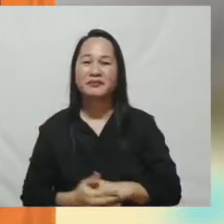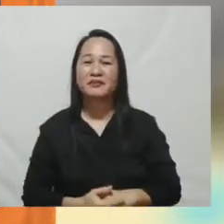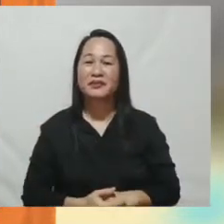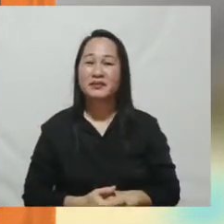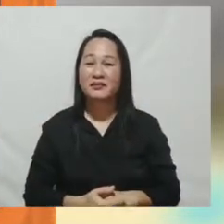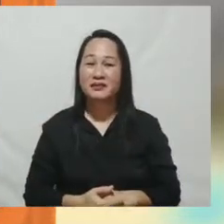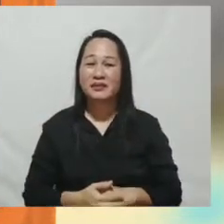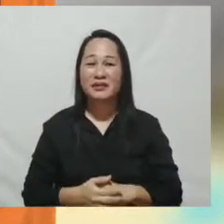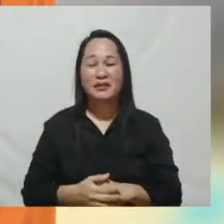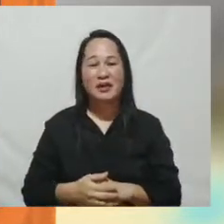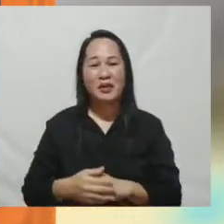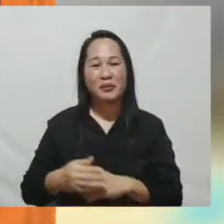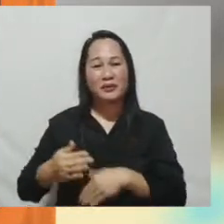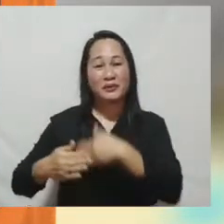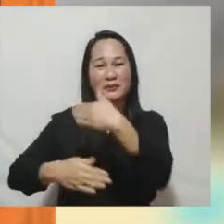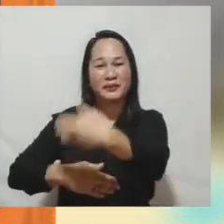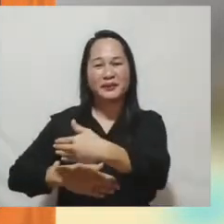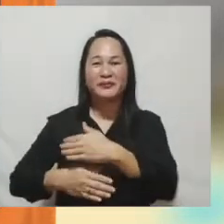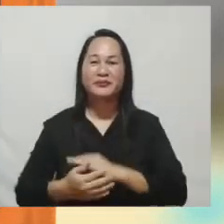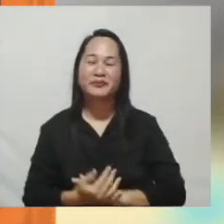this?